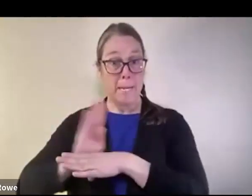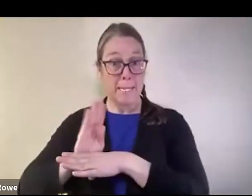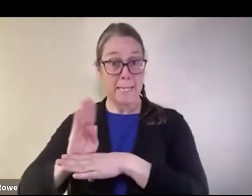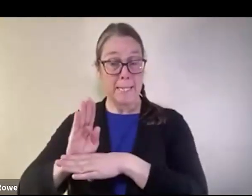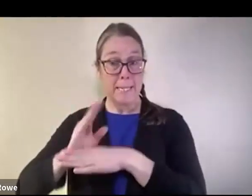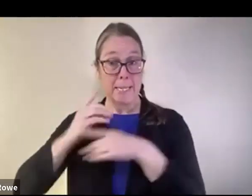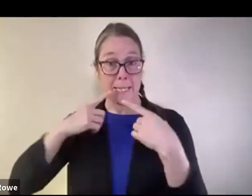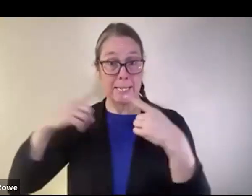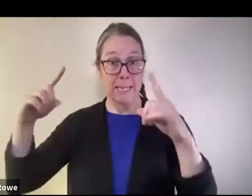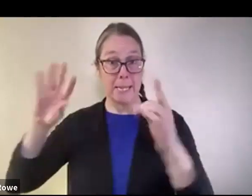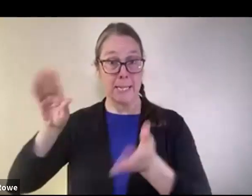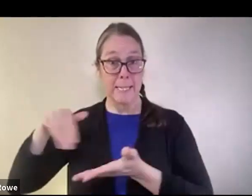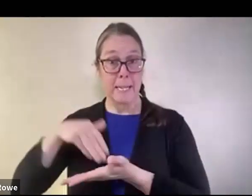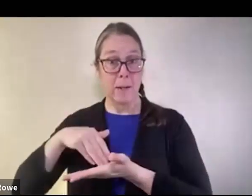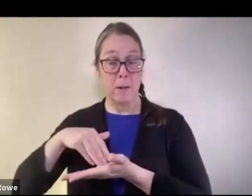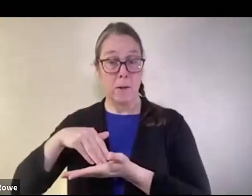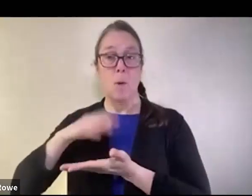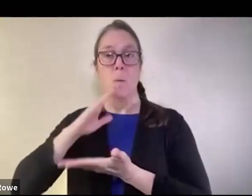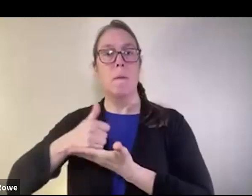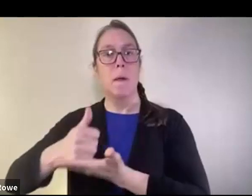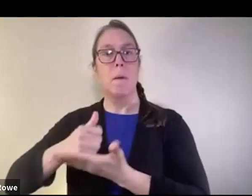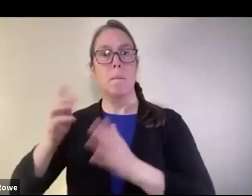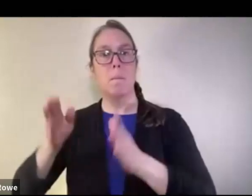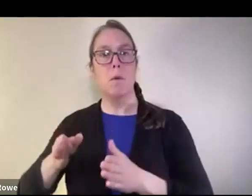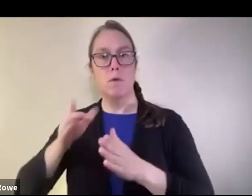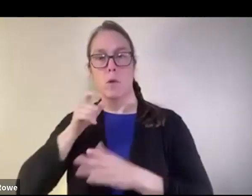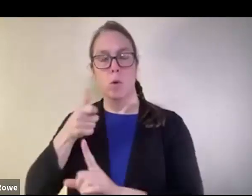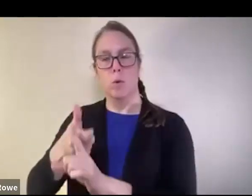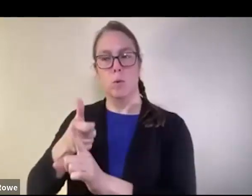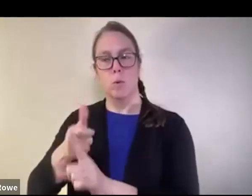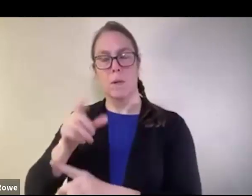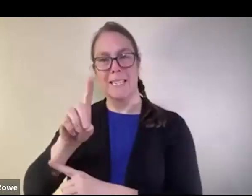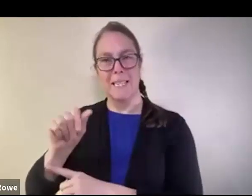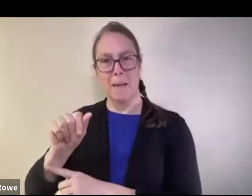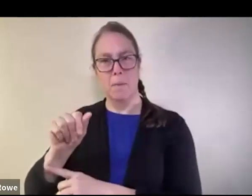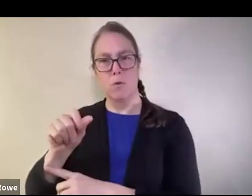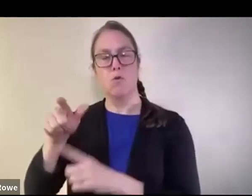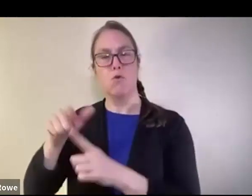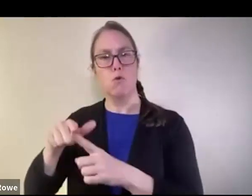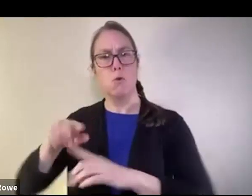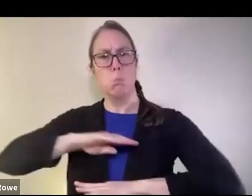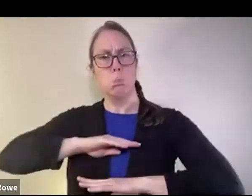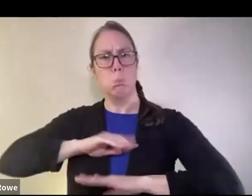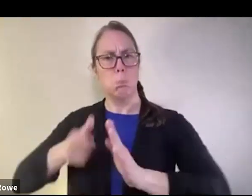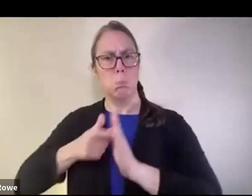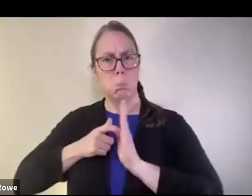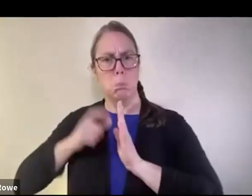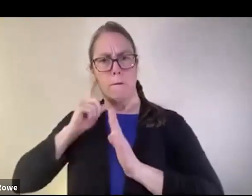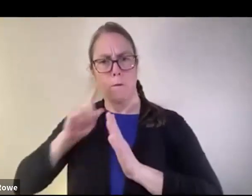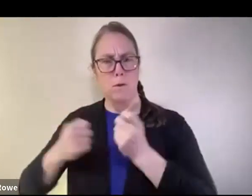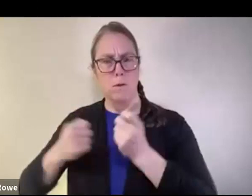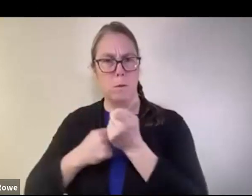success center that helps someone who is disabled fulfill the requirements to be considered for